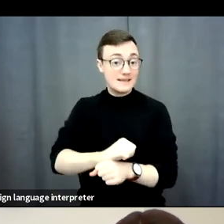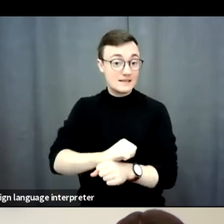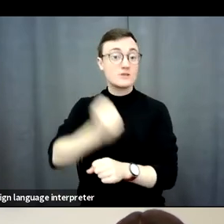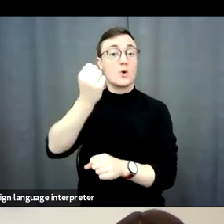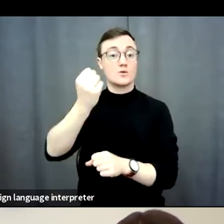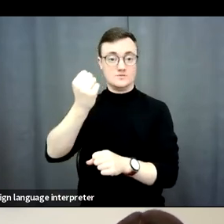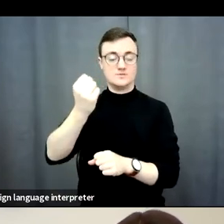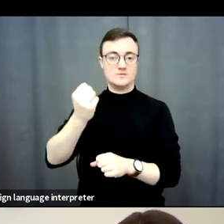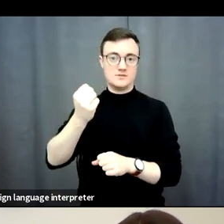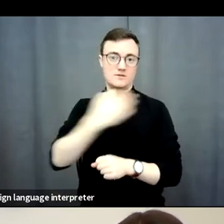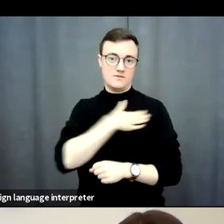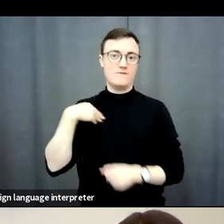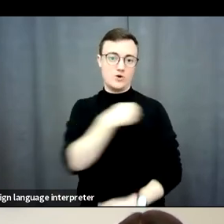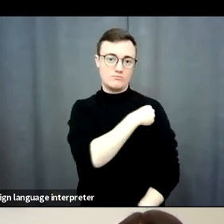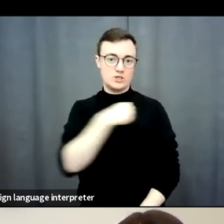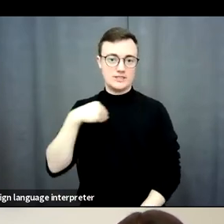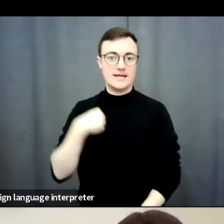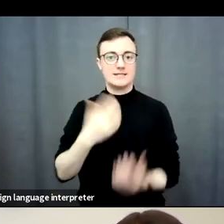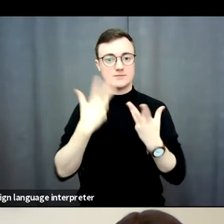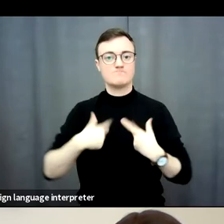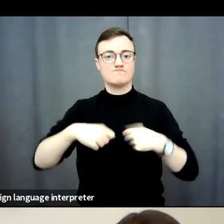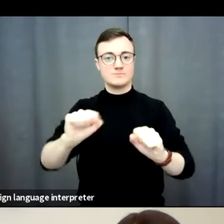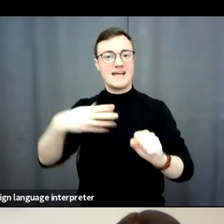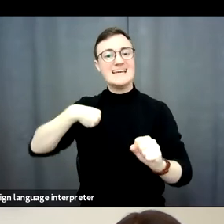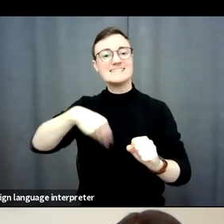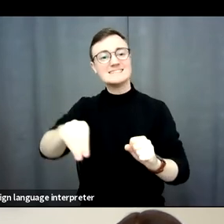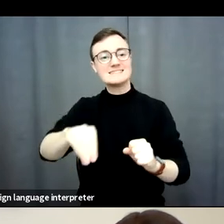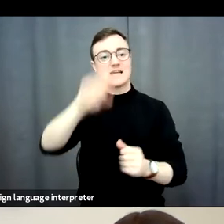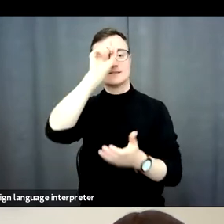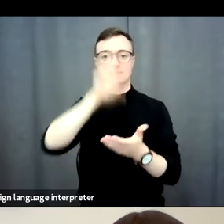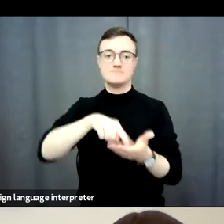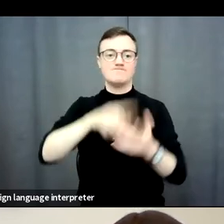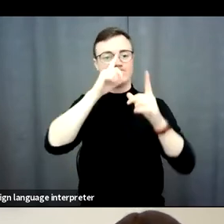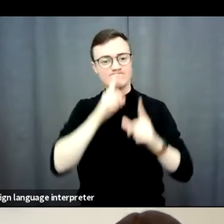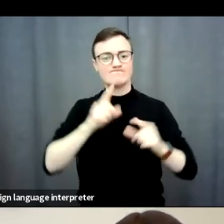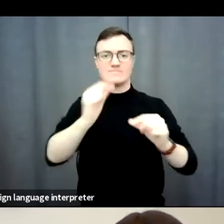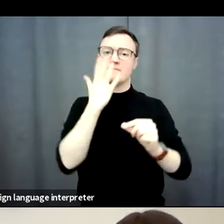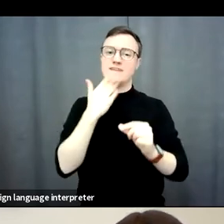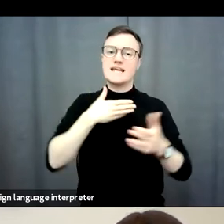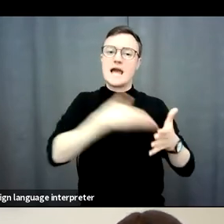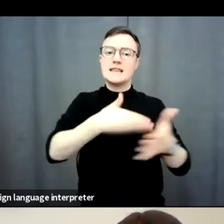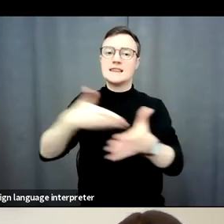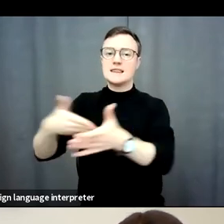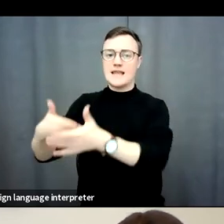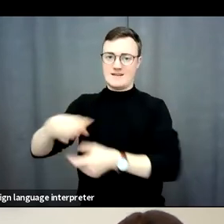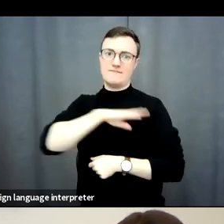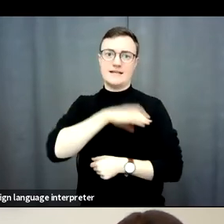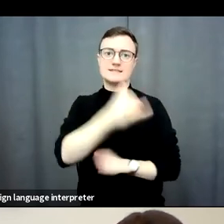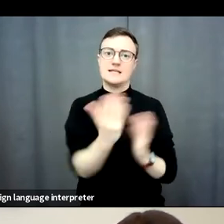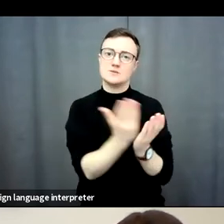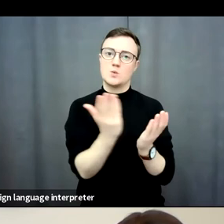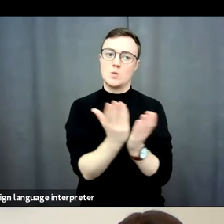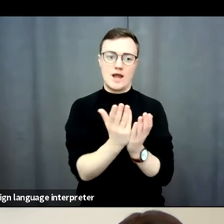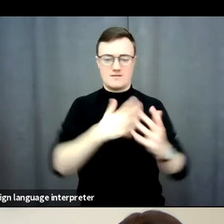2019, MFG carried out an activity to identify obstacles to safety